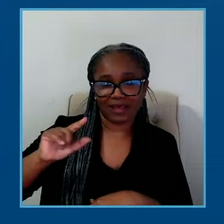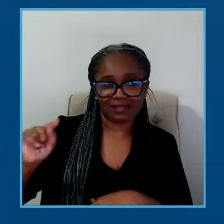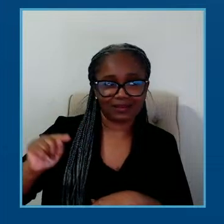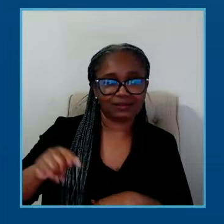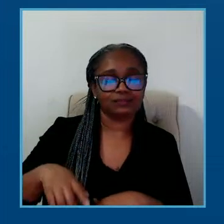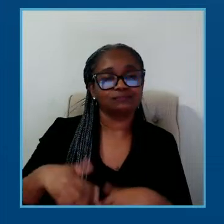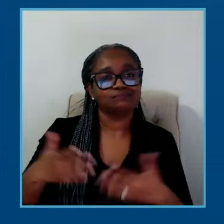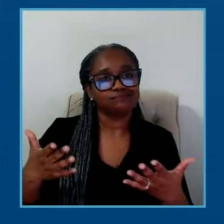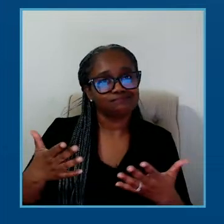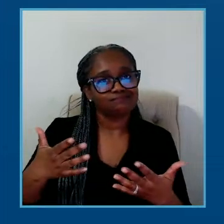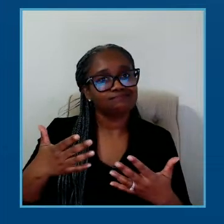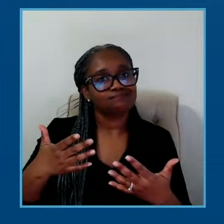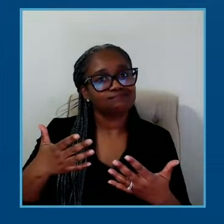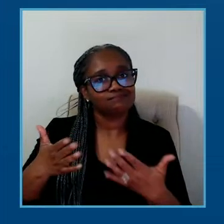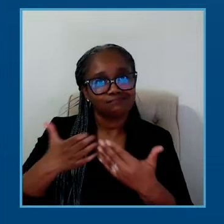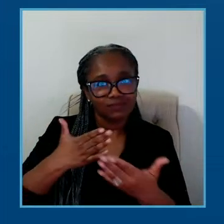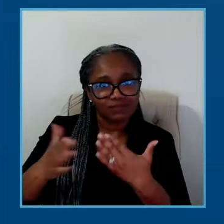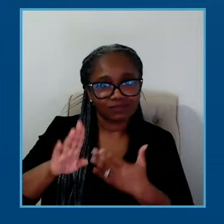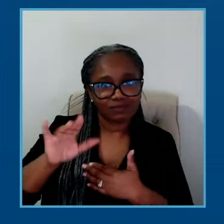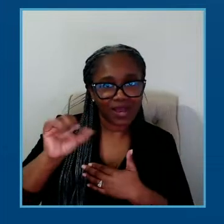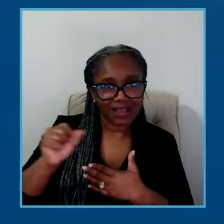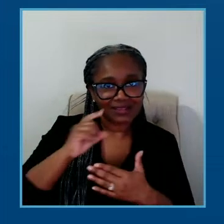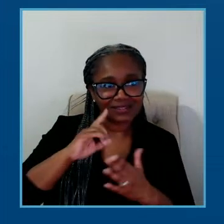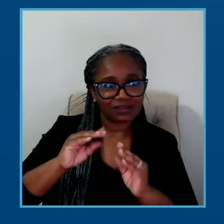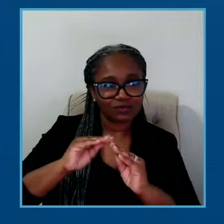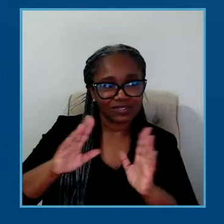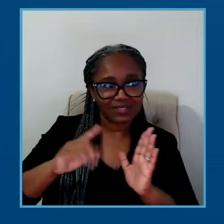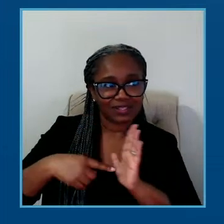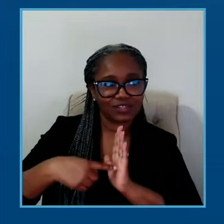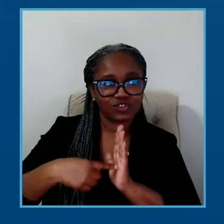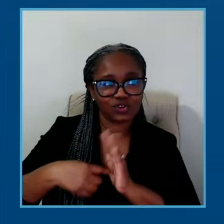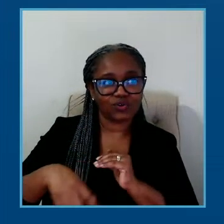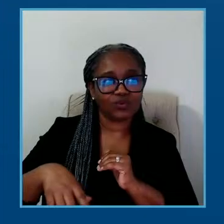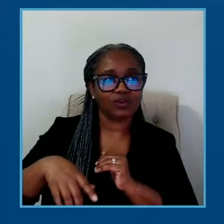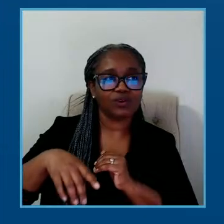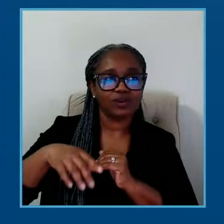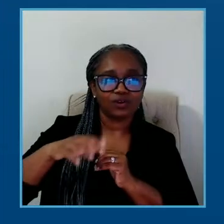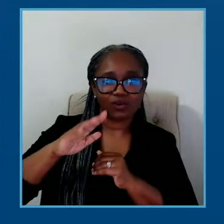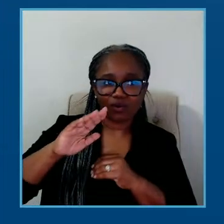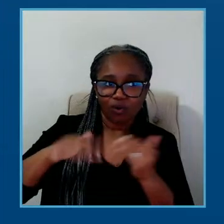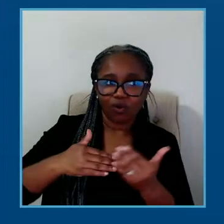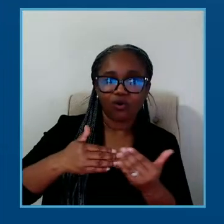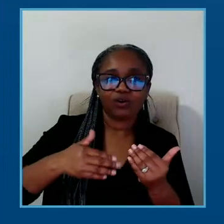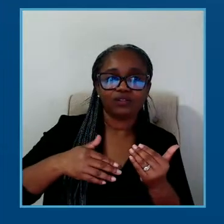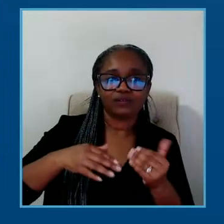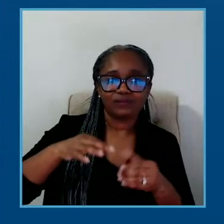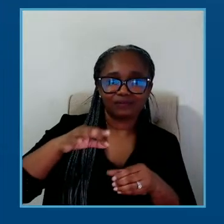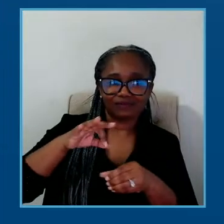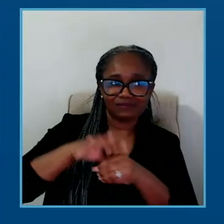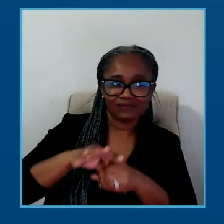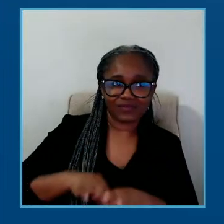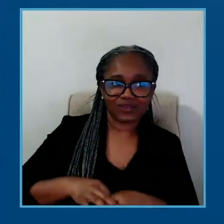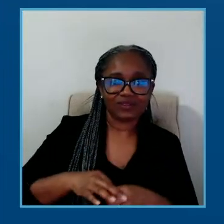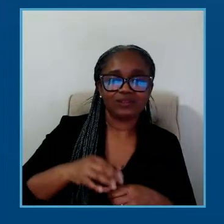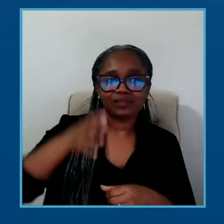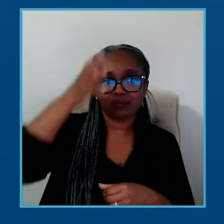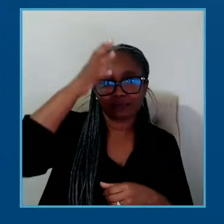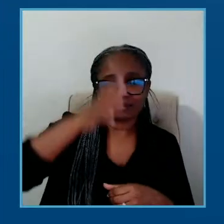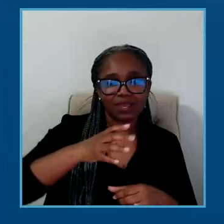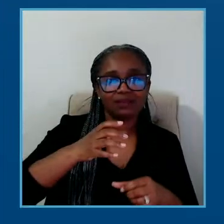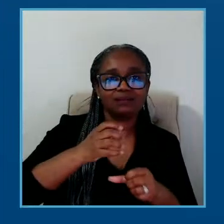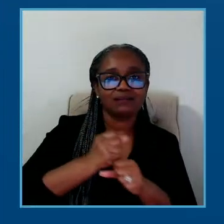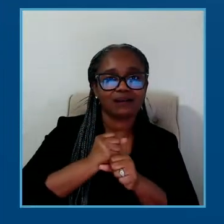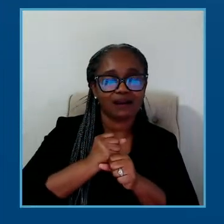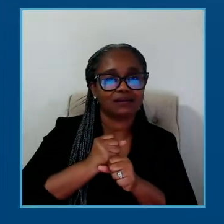pool, the votes for male and for all gender were combined, and both the men and women were required to meet the same majority win number of 205